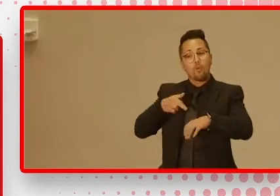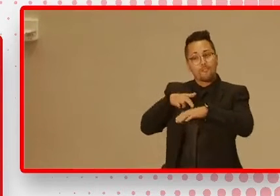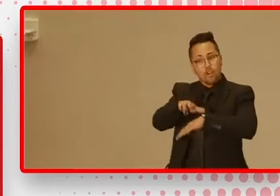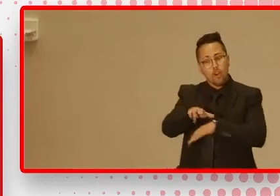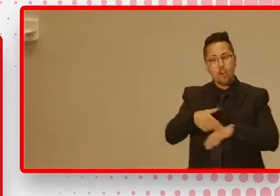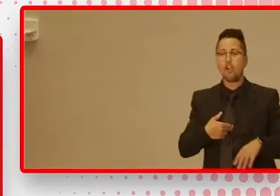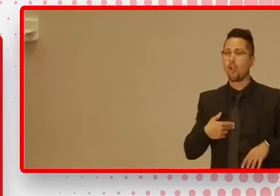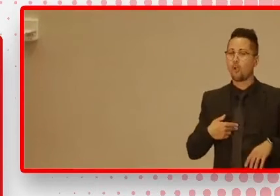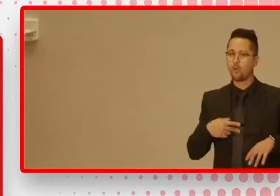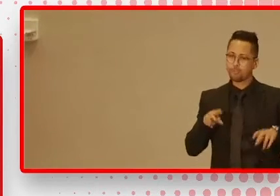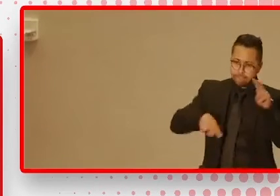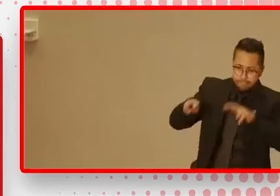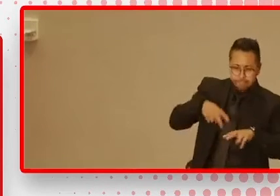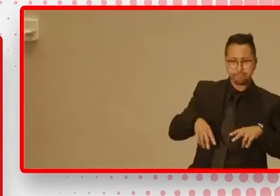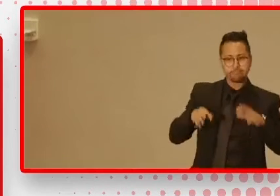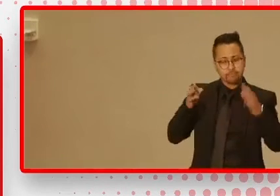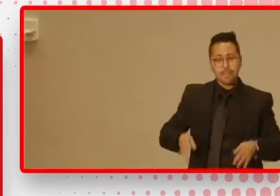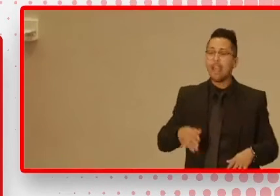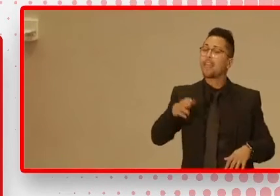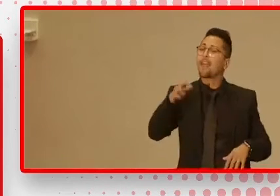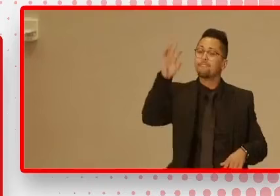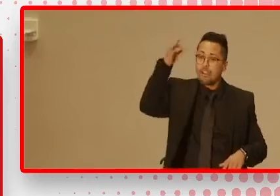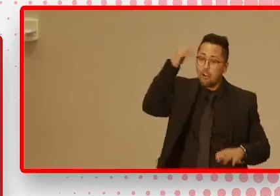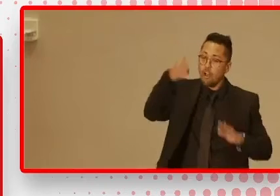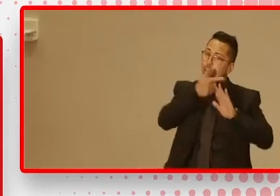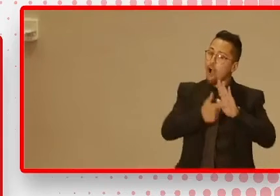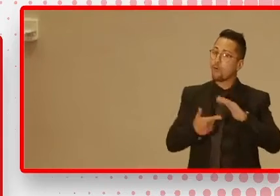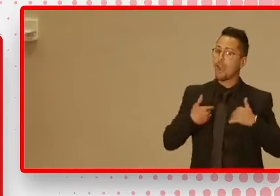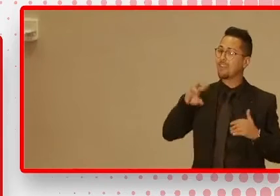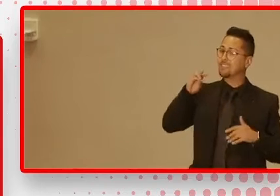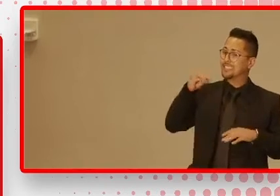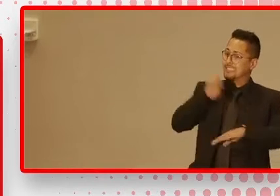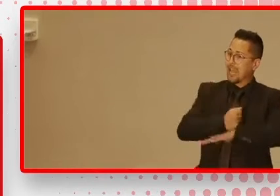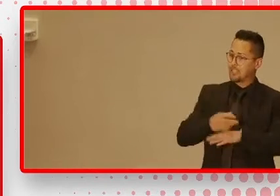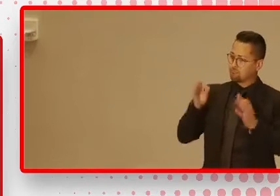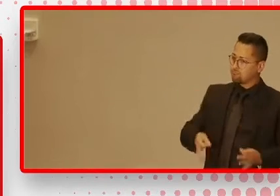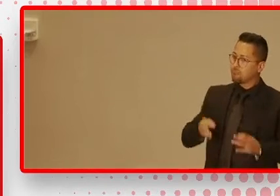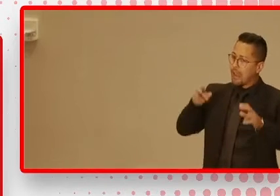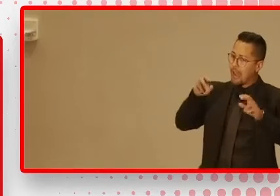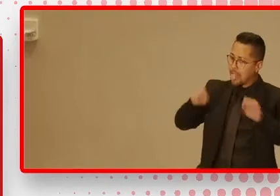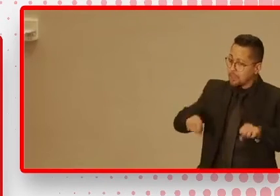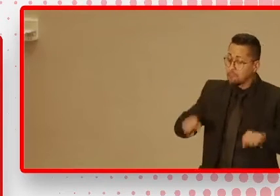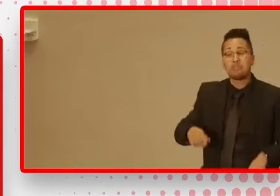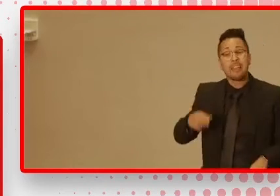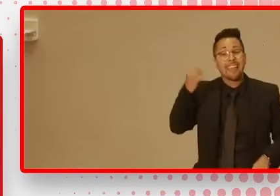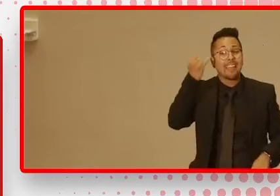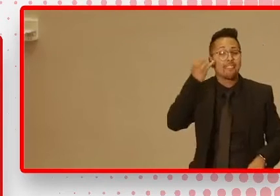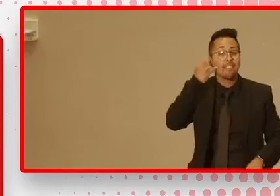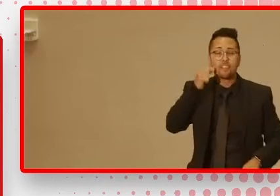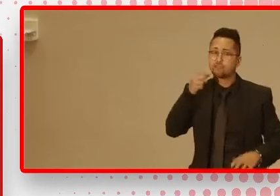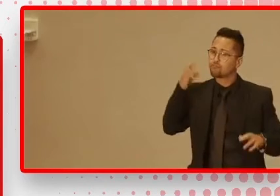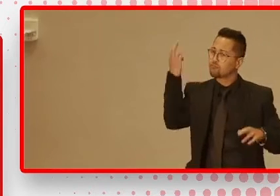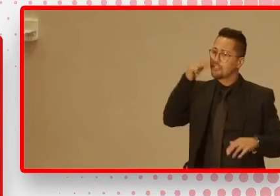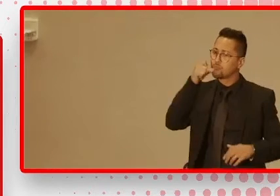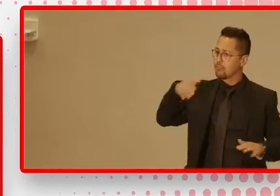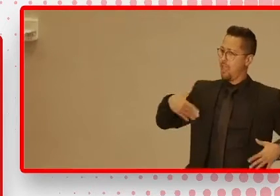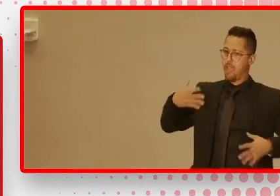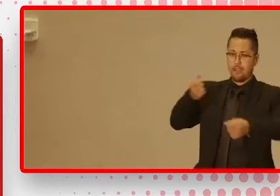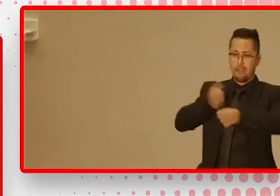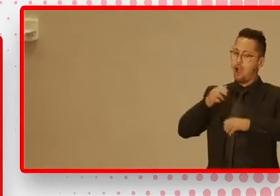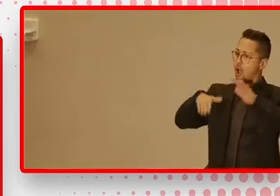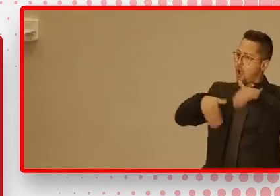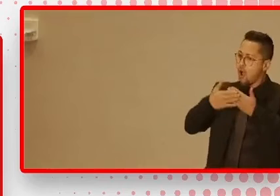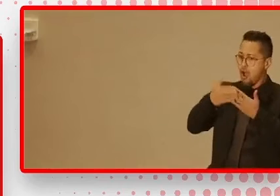eligibility. By federal law, we have 60 days to do that eligibility, unless there is a reason that we don't have the information in, and